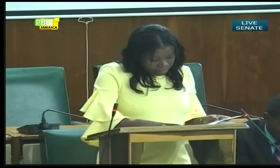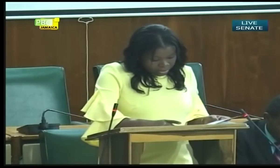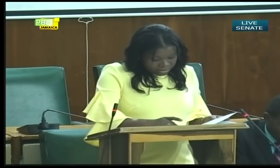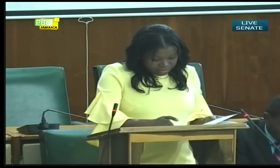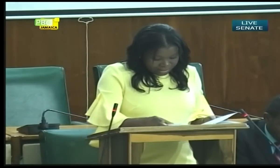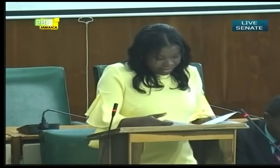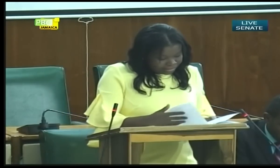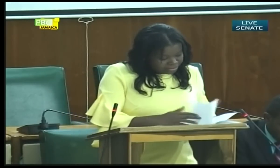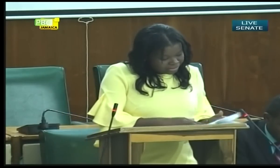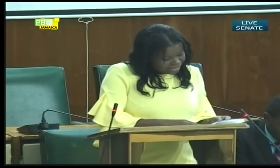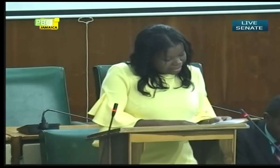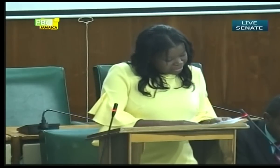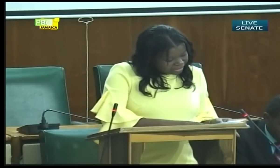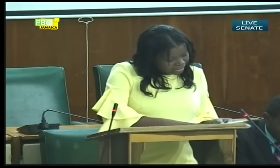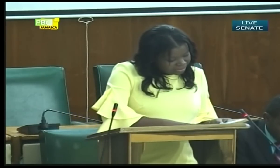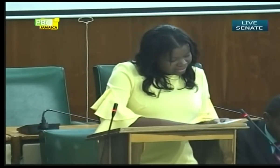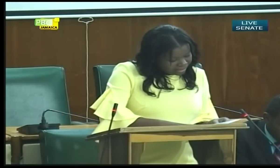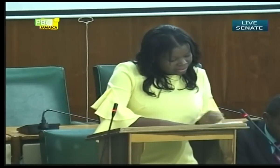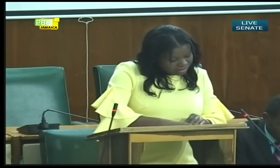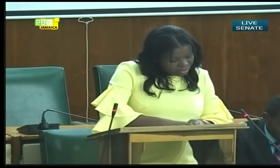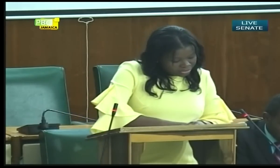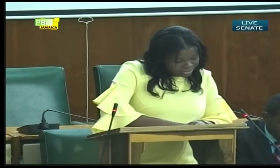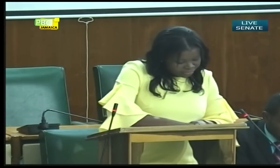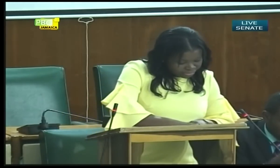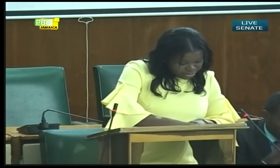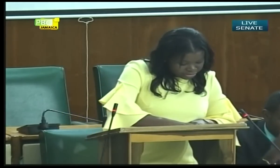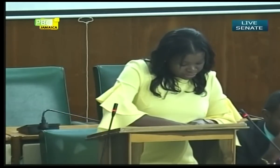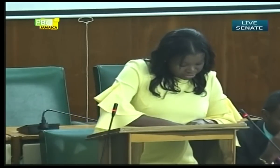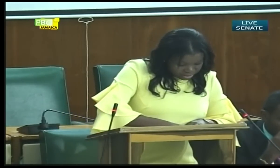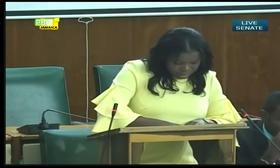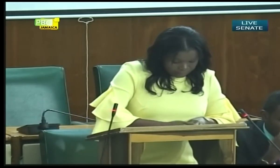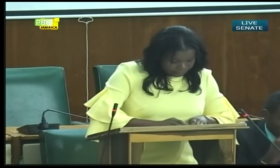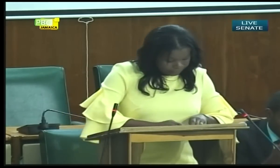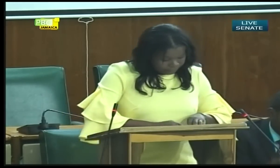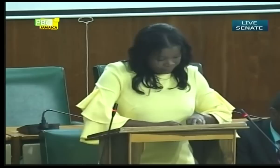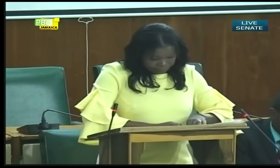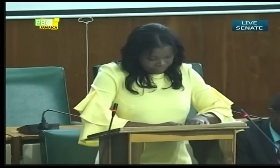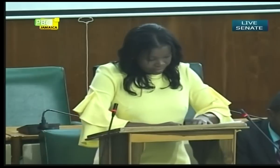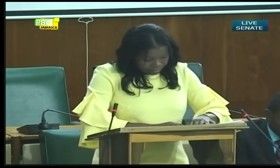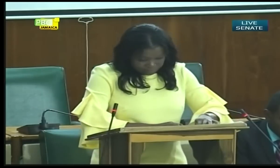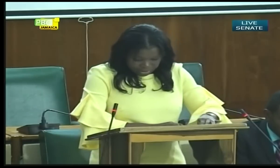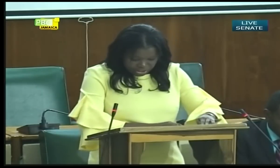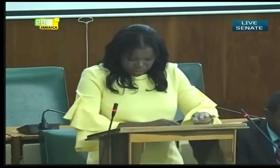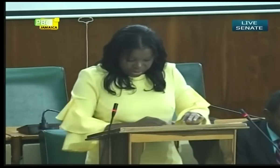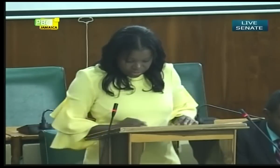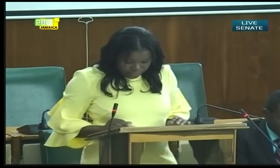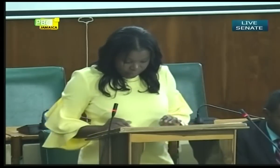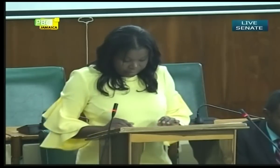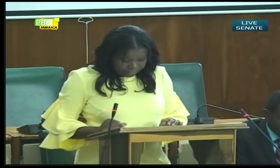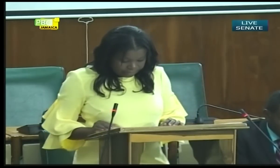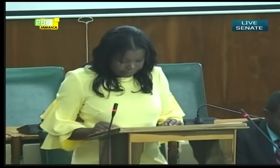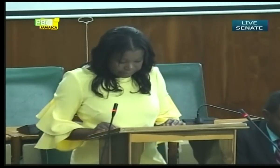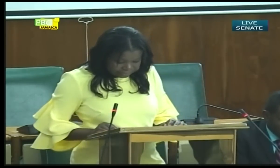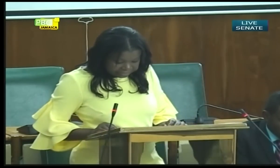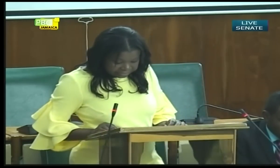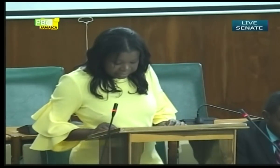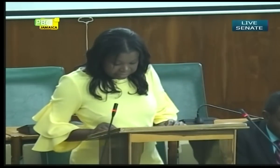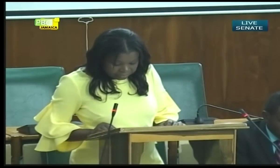Then I want to spend a little more time on clause 33, page 24.